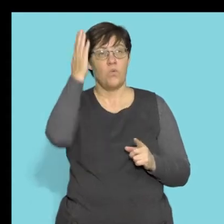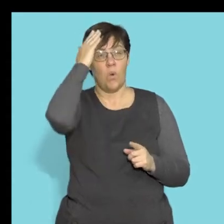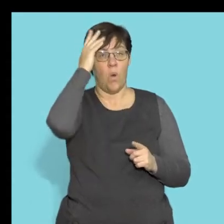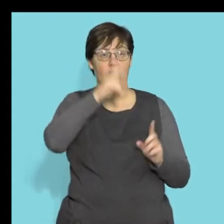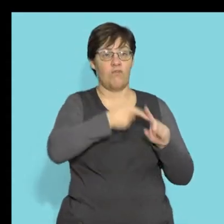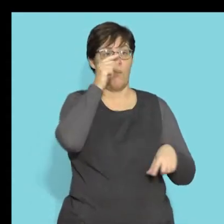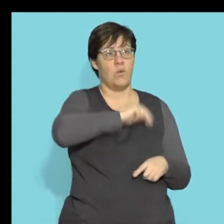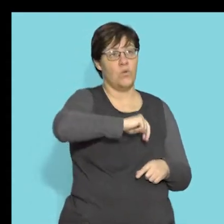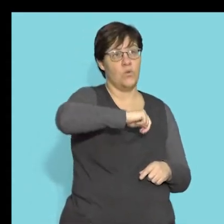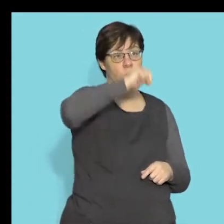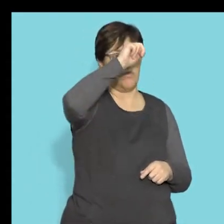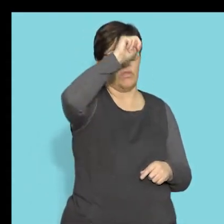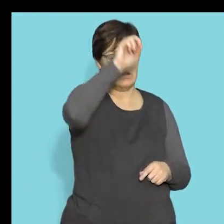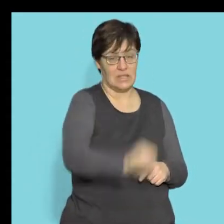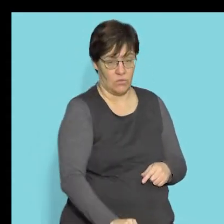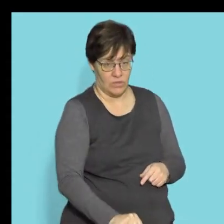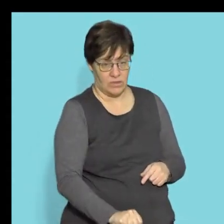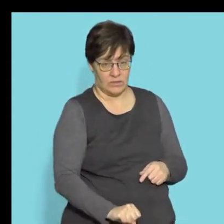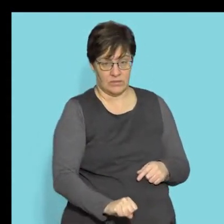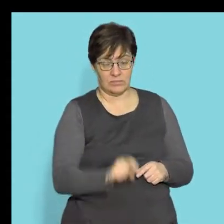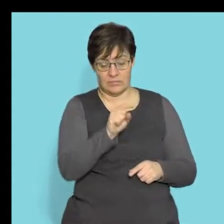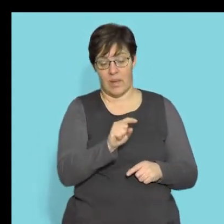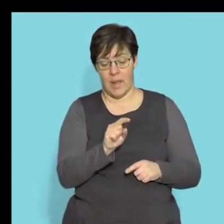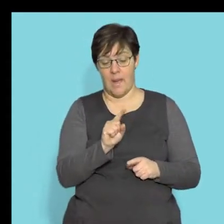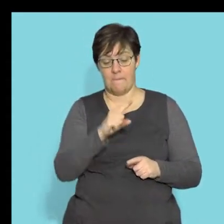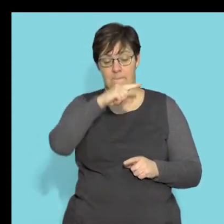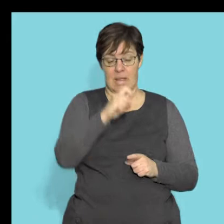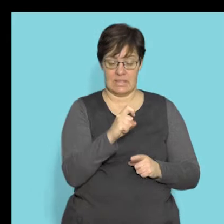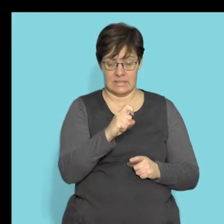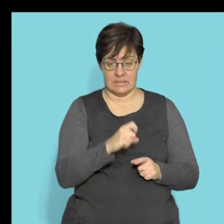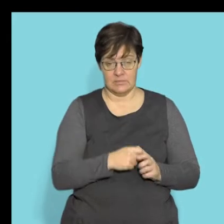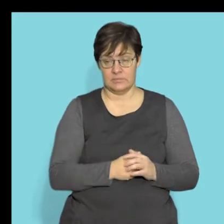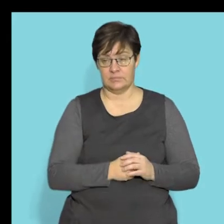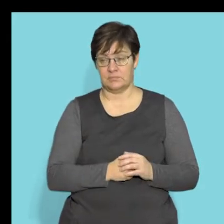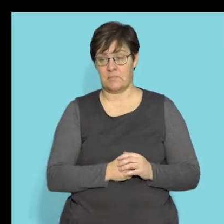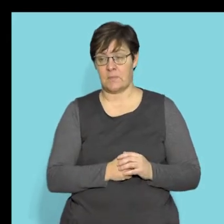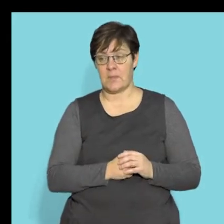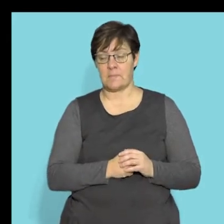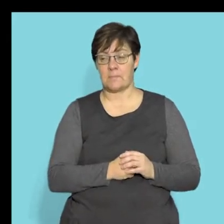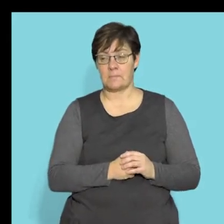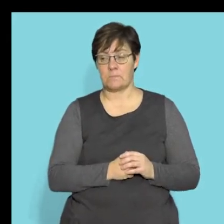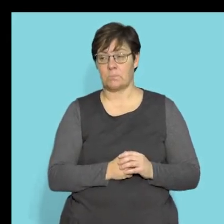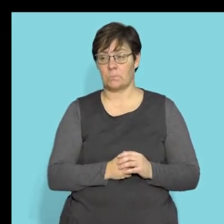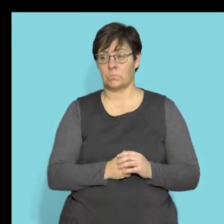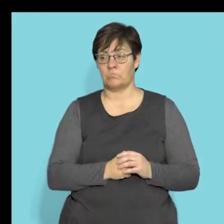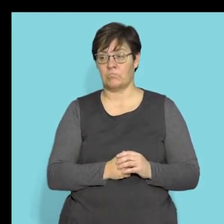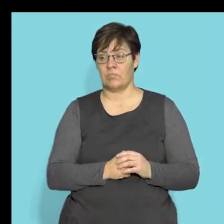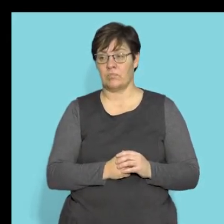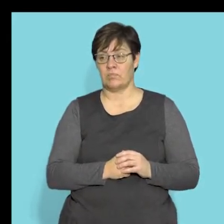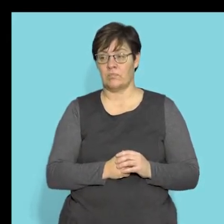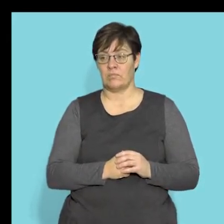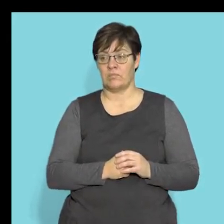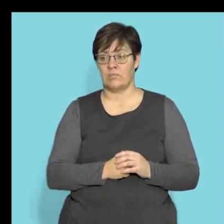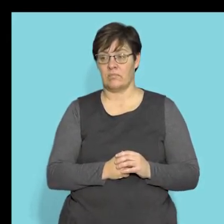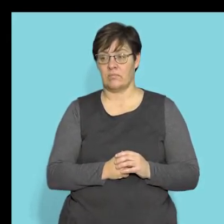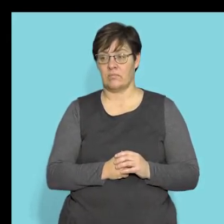know that it's going from north to south. This one gets bent. This one is reinforced